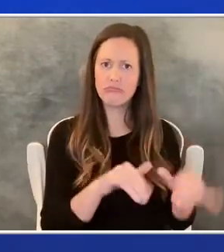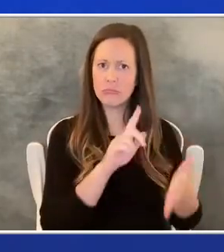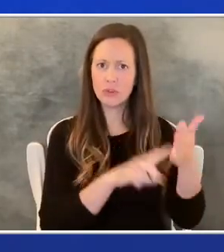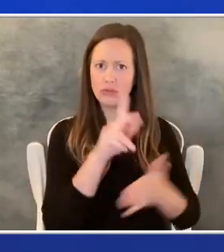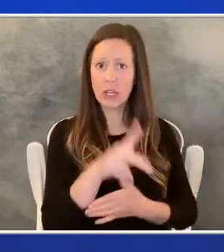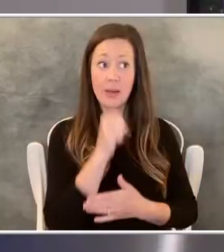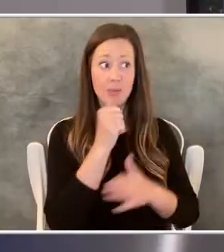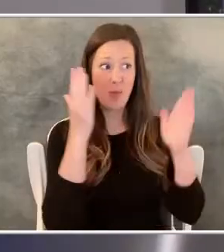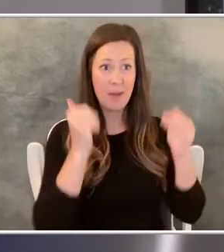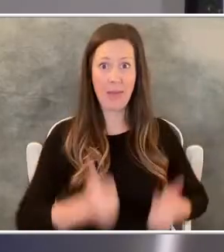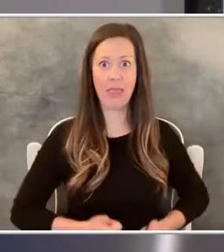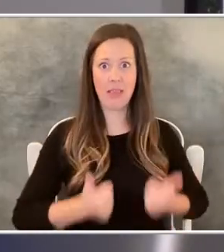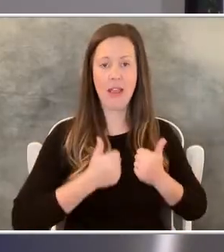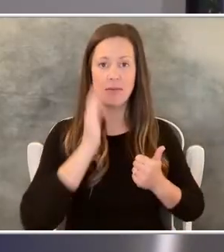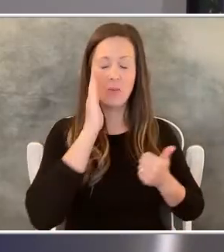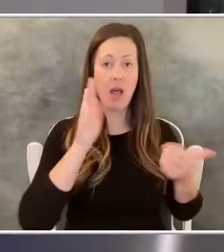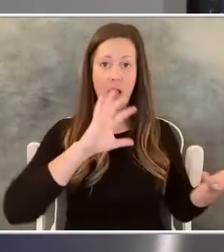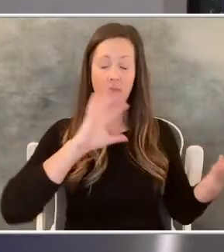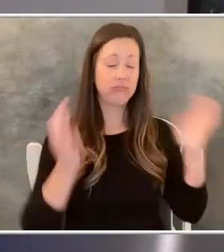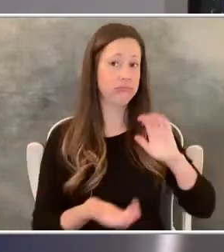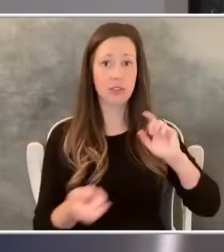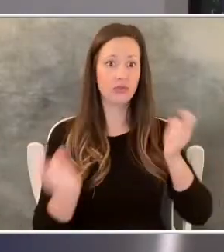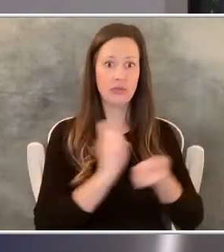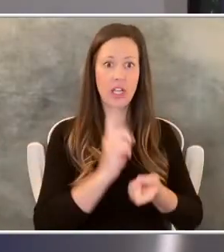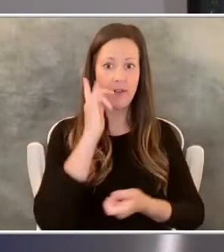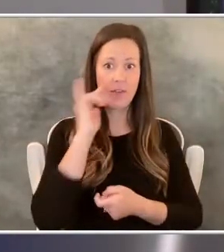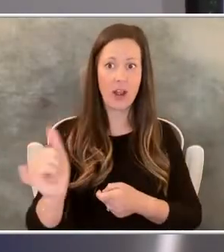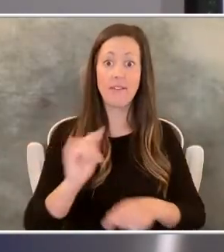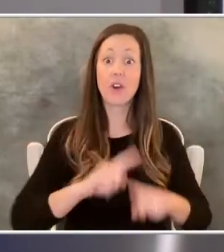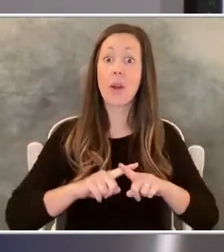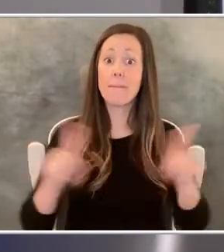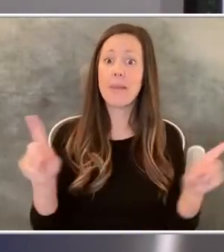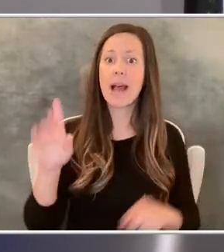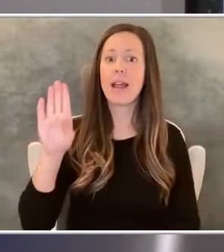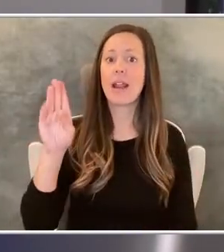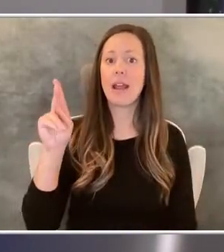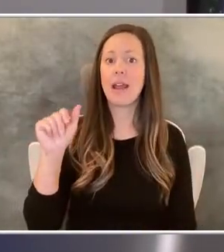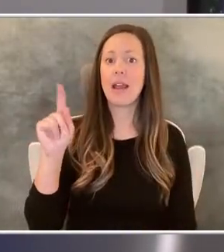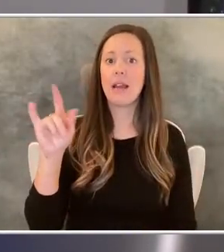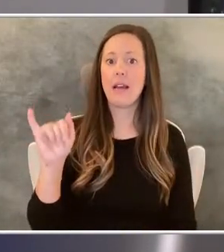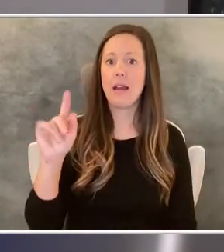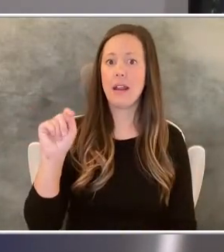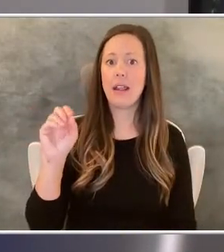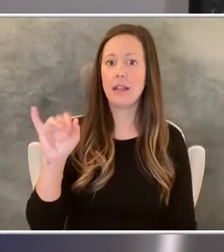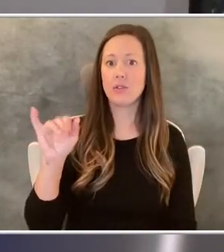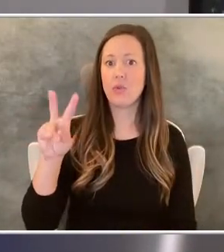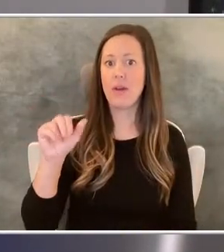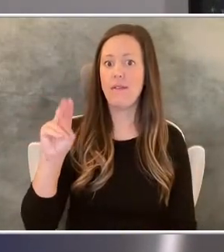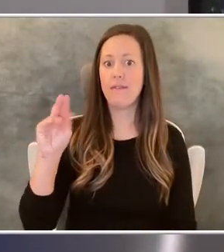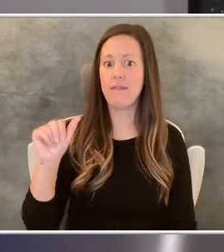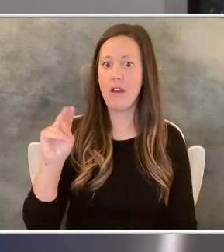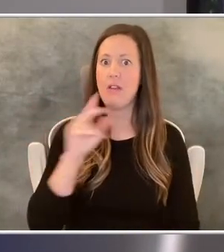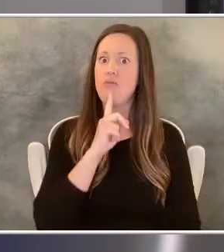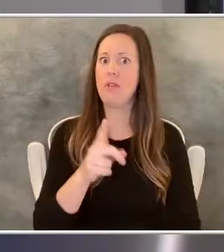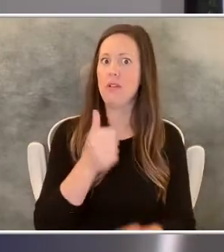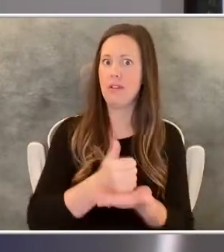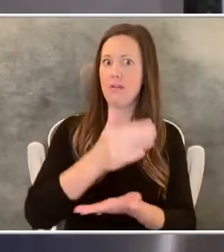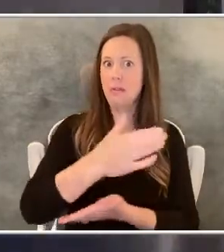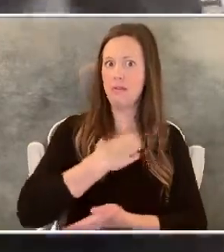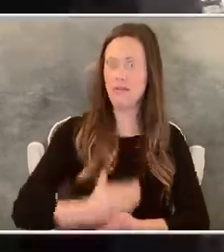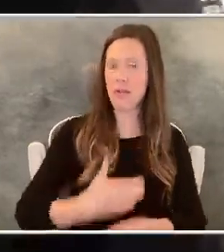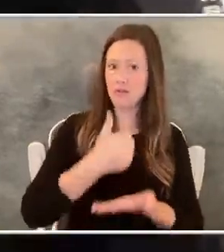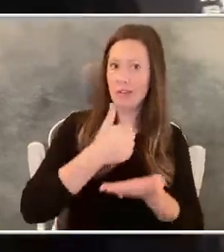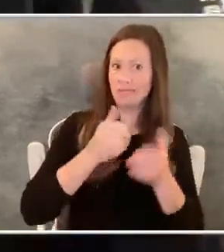change forever. But Kati Toivonen used her passions to keep her fighting through her toughest times.